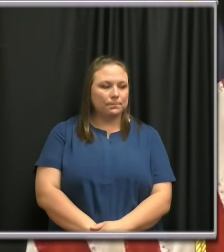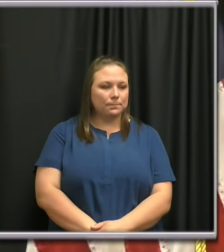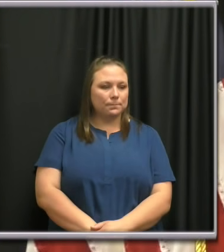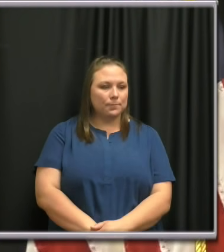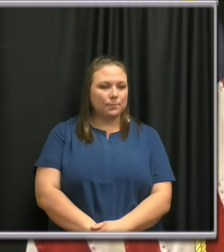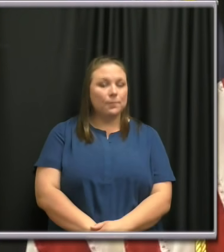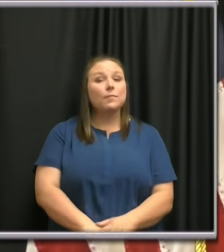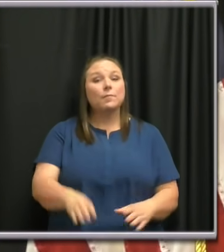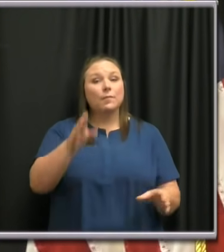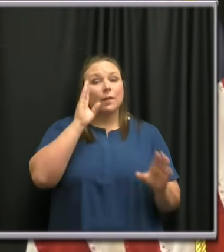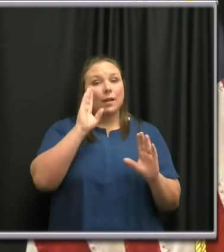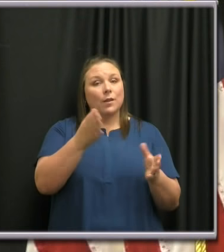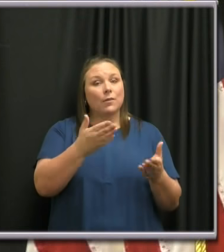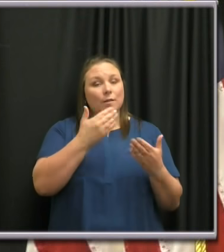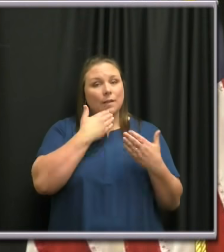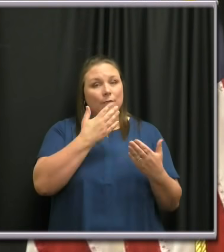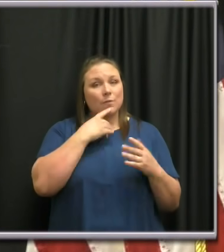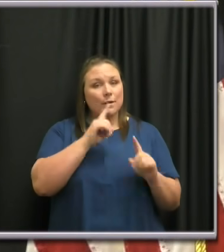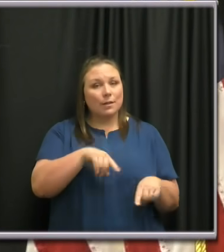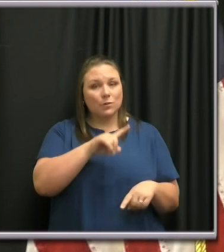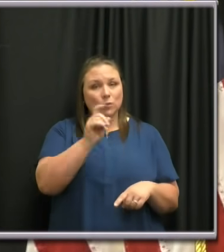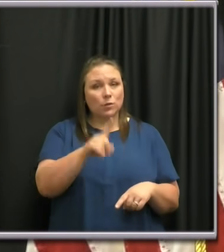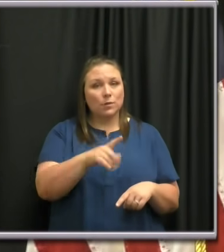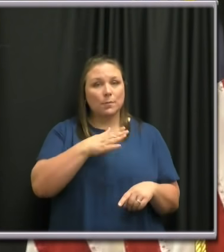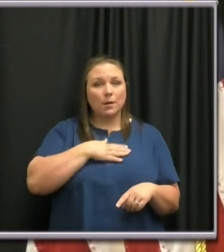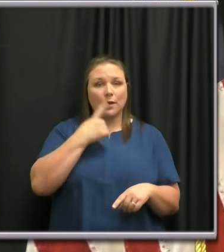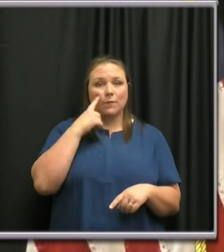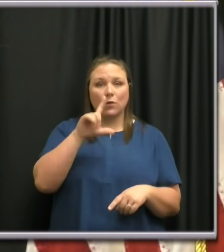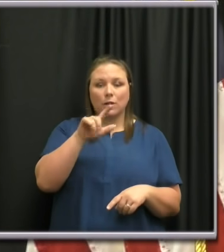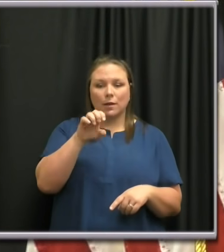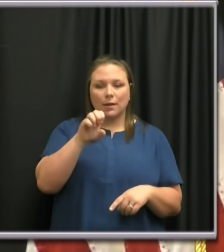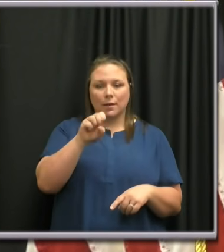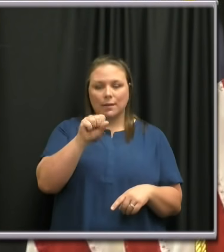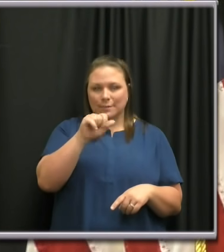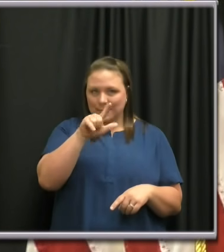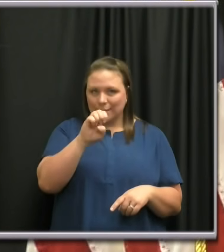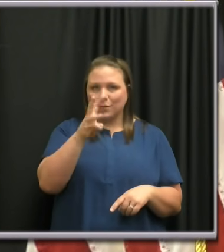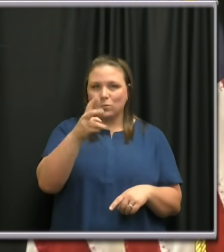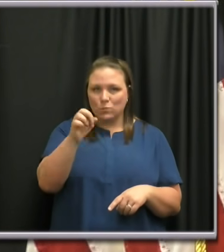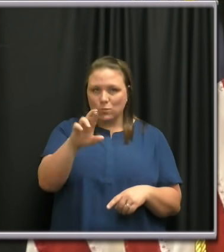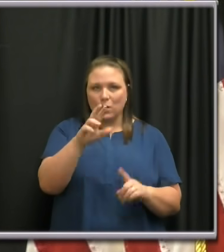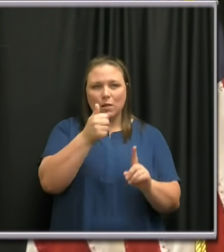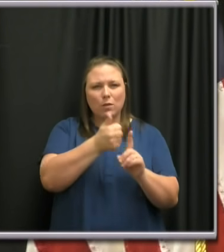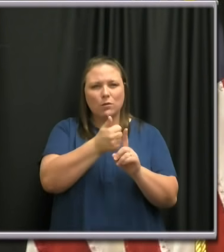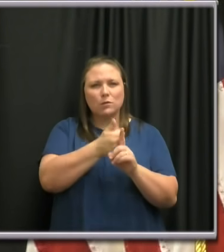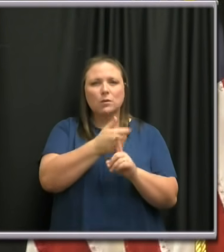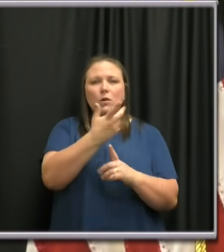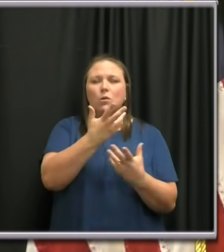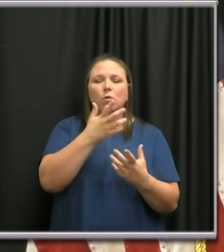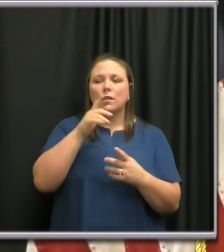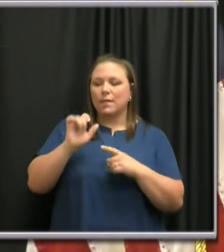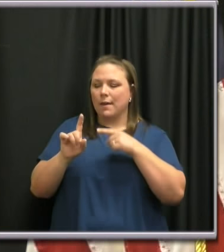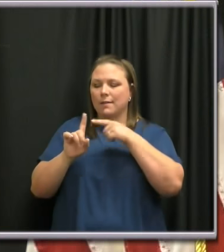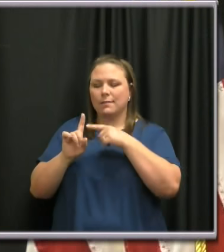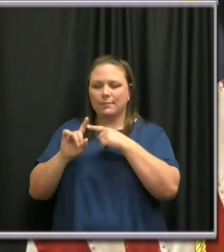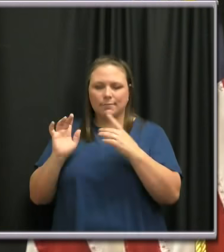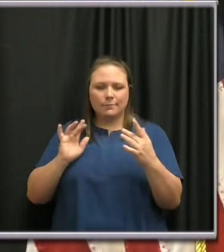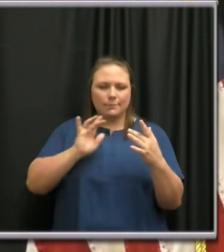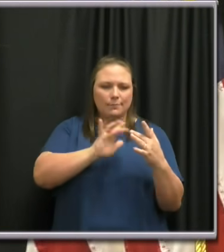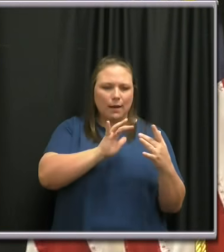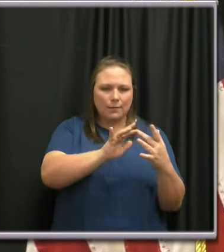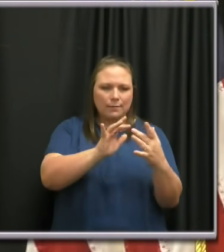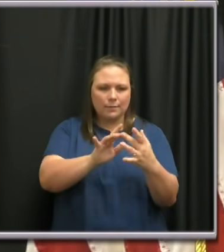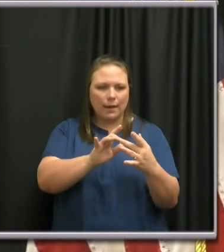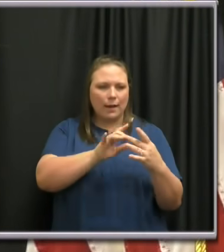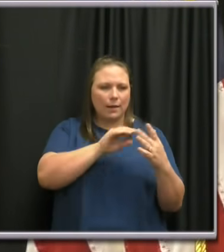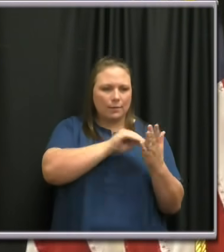Hi, thanks for taking questions today. Mine's for Wesley Waller. I'm just wondering, what role is contact tracing playing in these